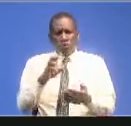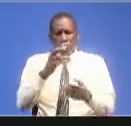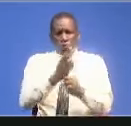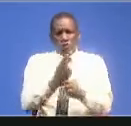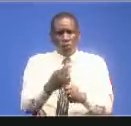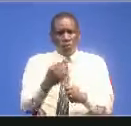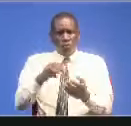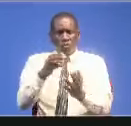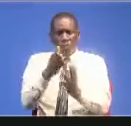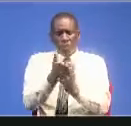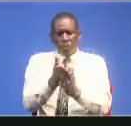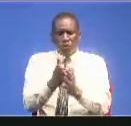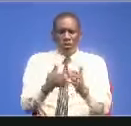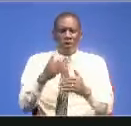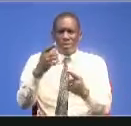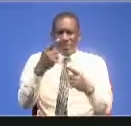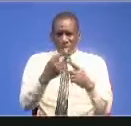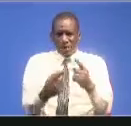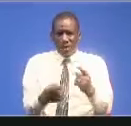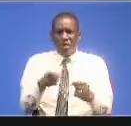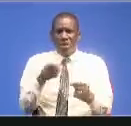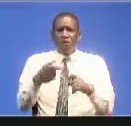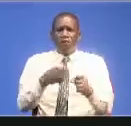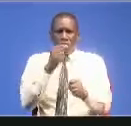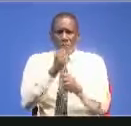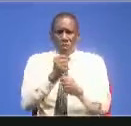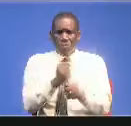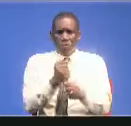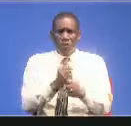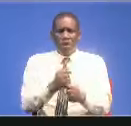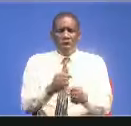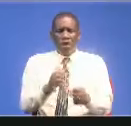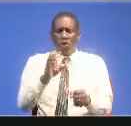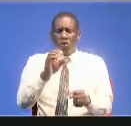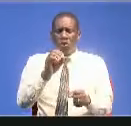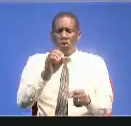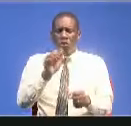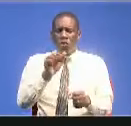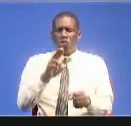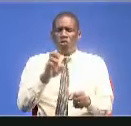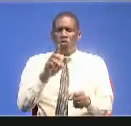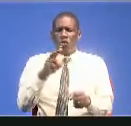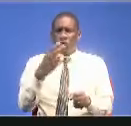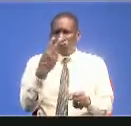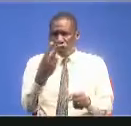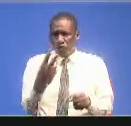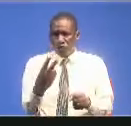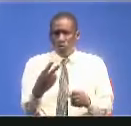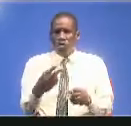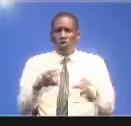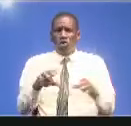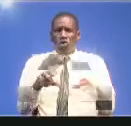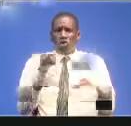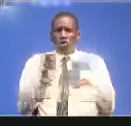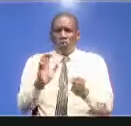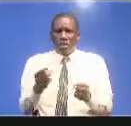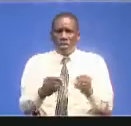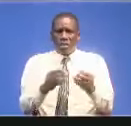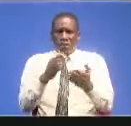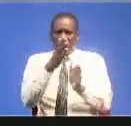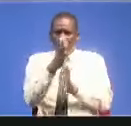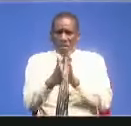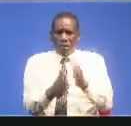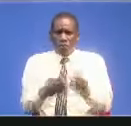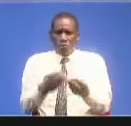mid next year. This is according to the Performing and Audiovisual Society of Kenya, PAVRISK. It is part of the plan to smooth